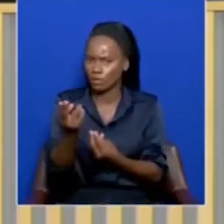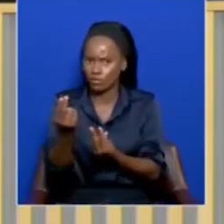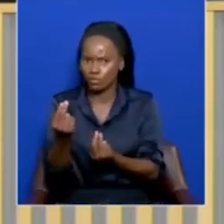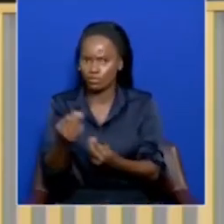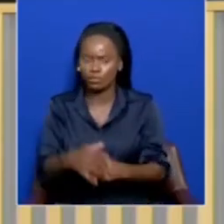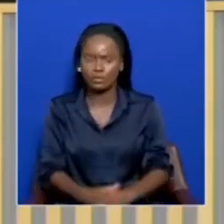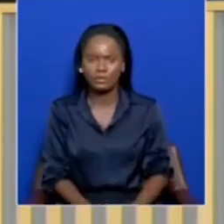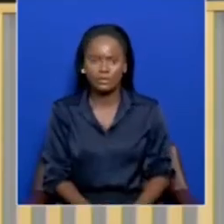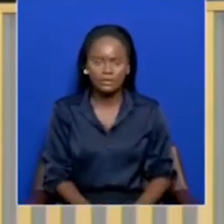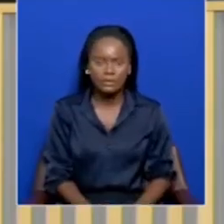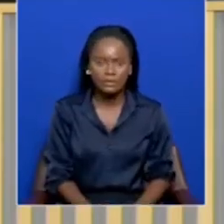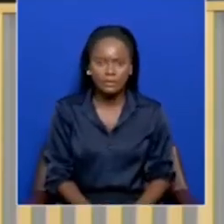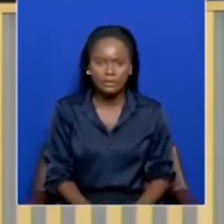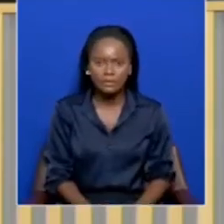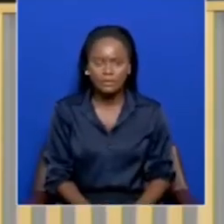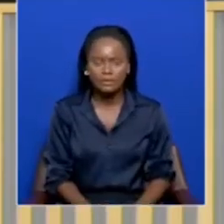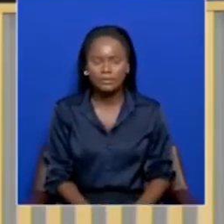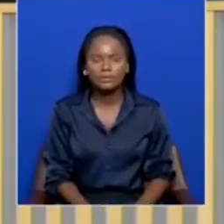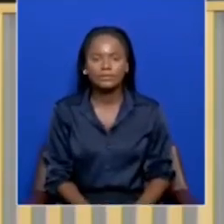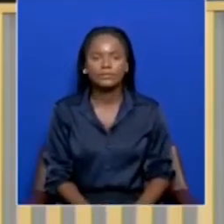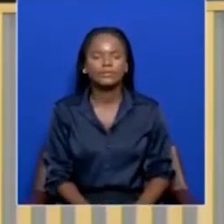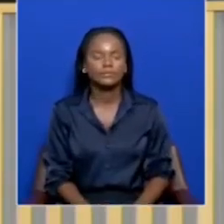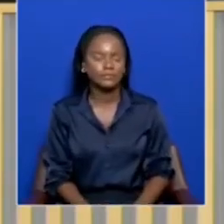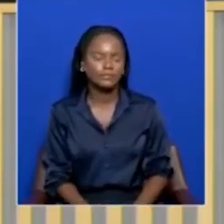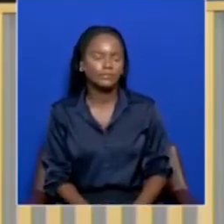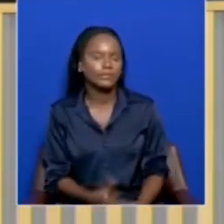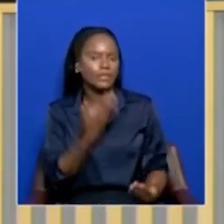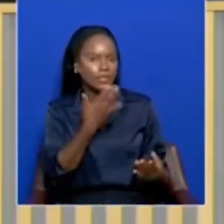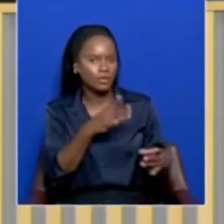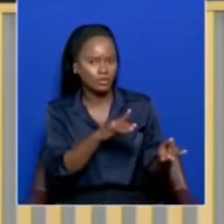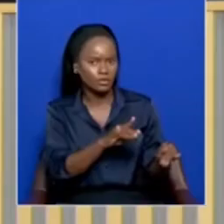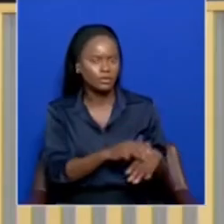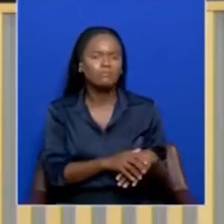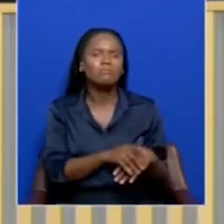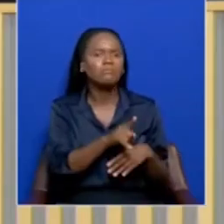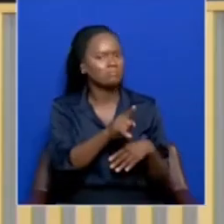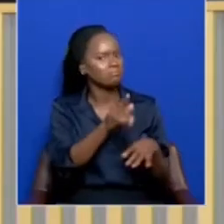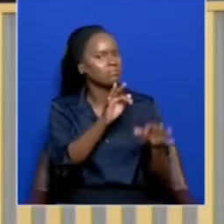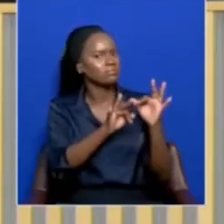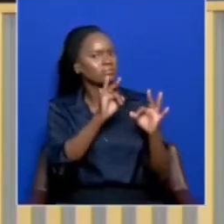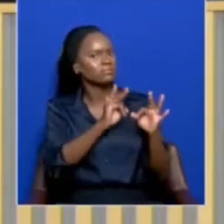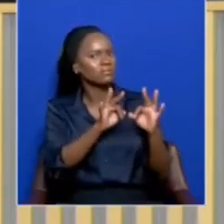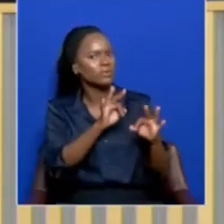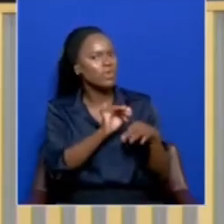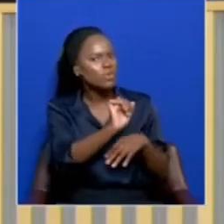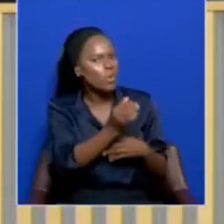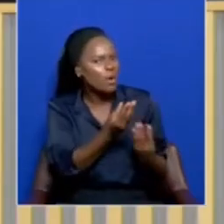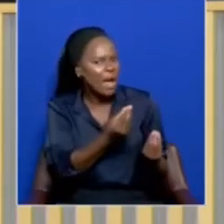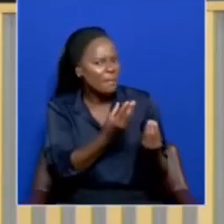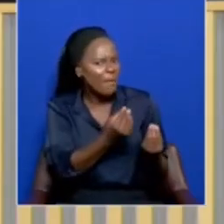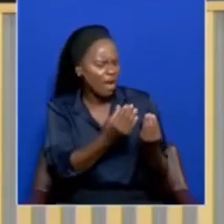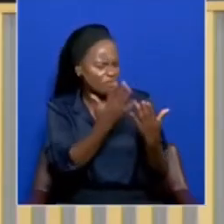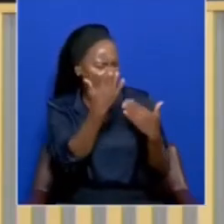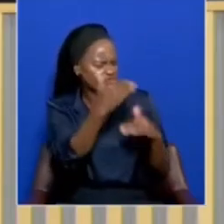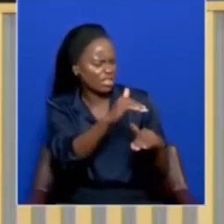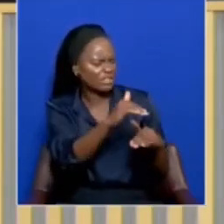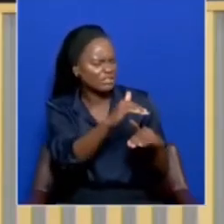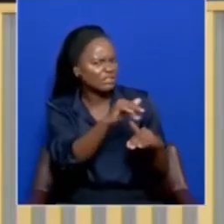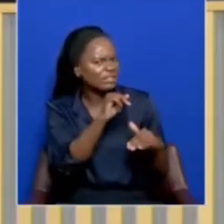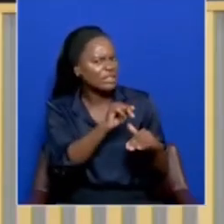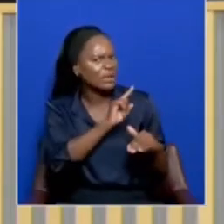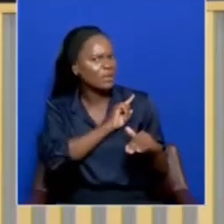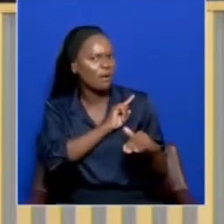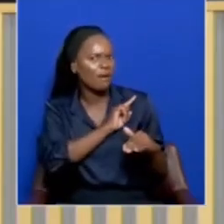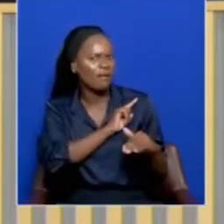Thank you, Chair. And you say this number is highly restricted. You state that outside of a closed